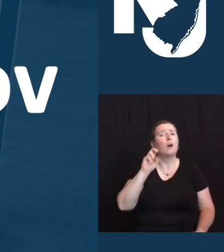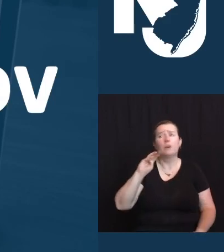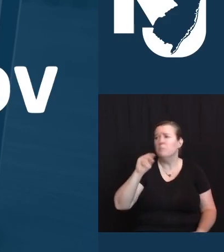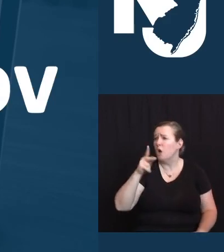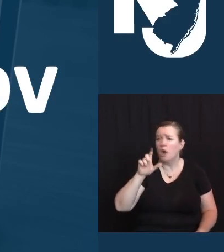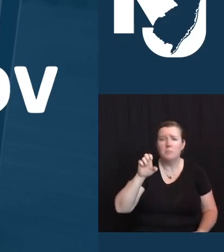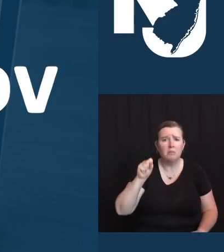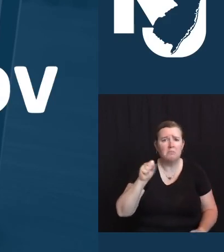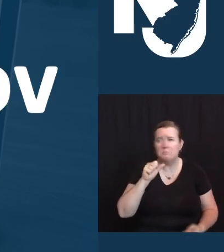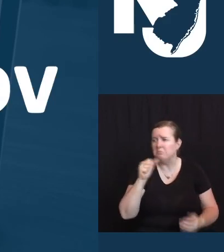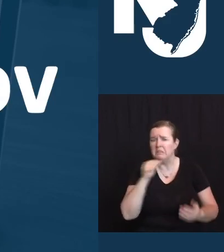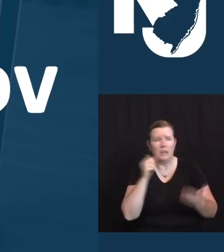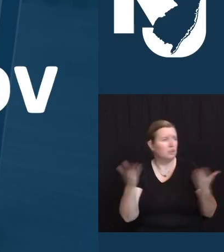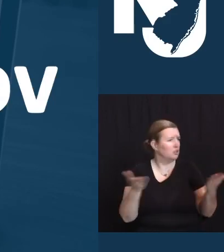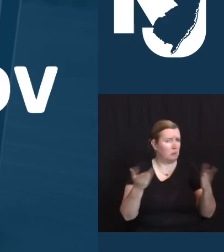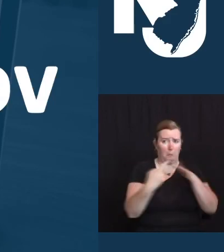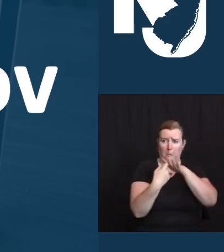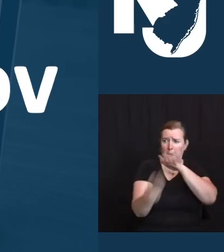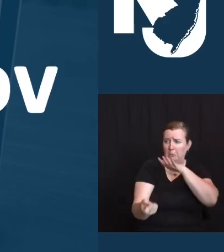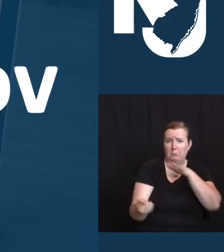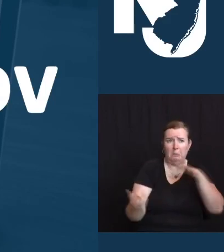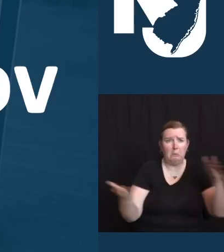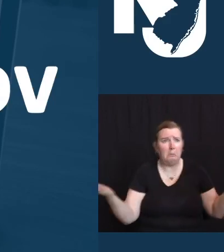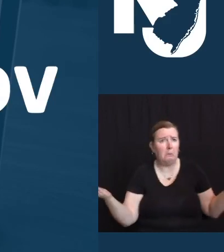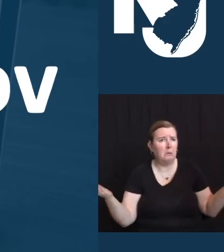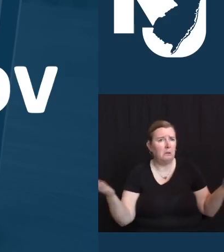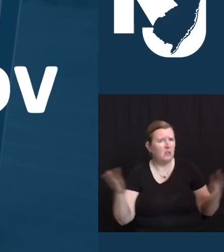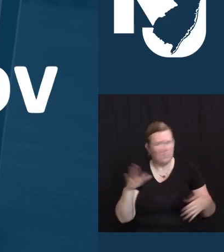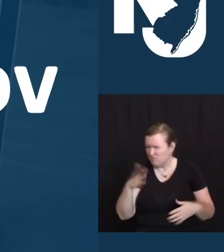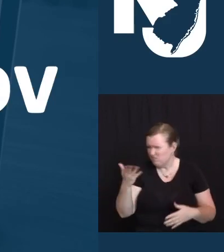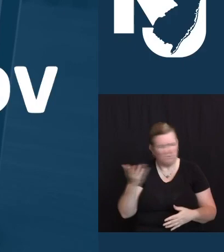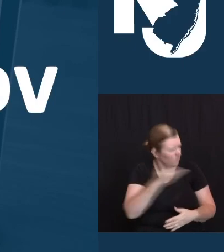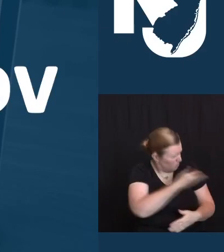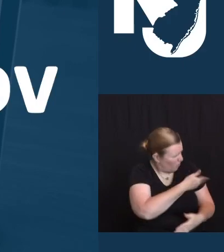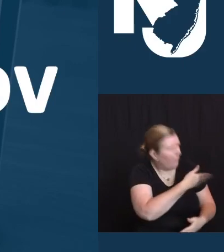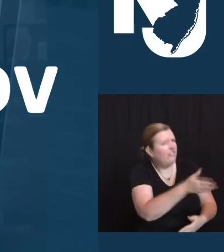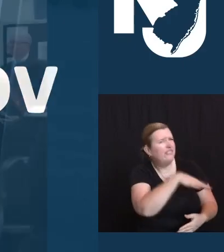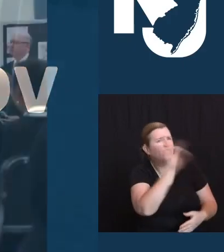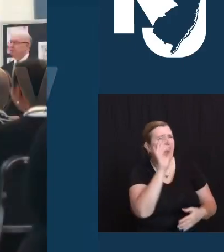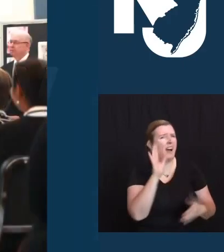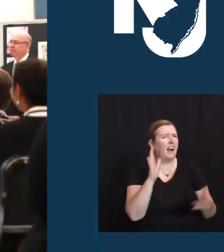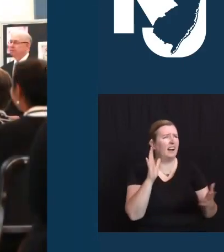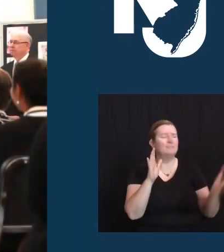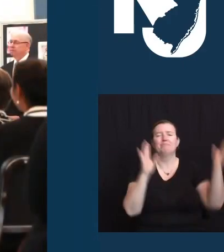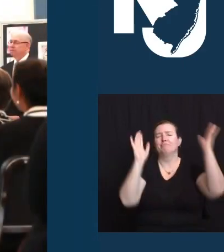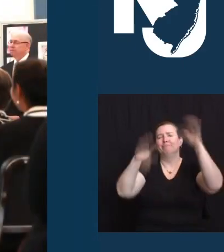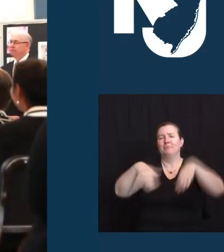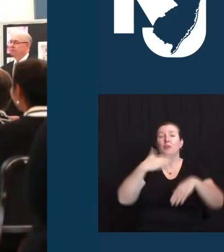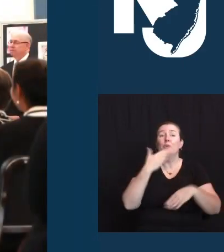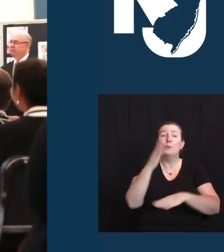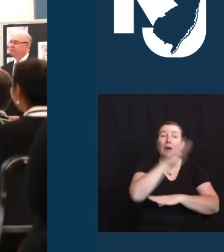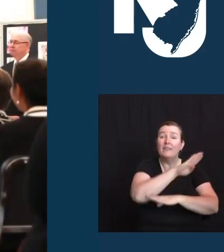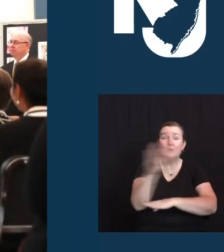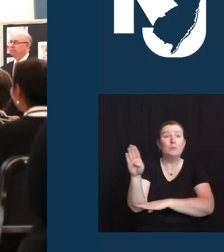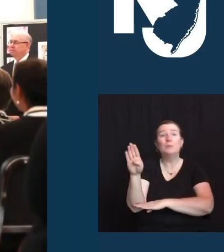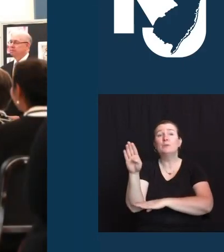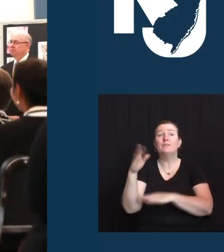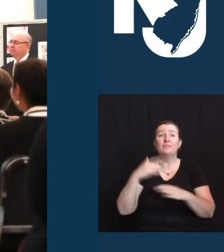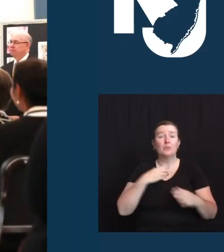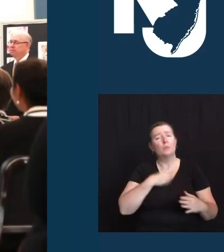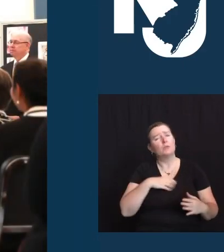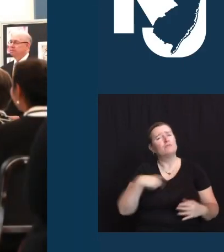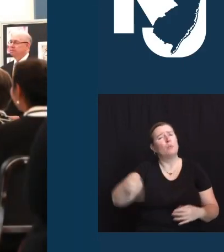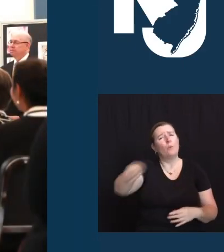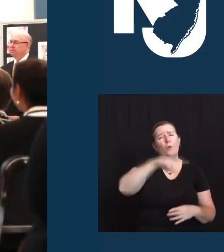be with us. Judy, you're going to have to track that down. Good afternoon, everyone. First, I must wish everyone a very happy